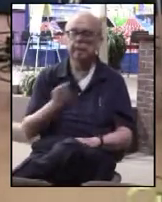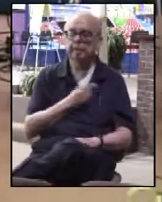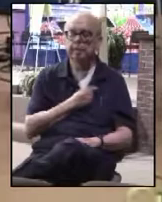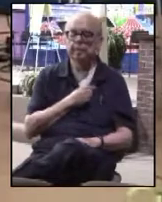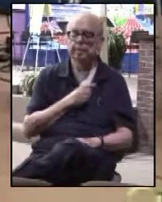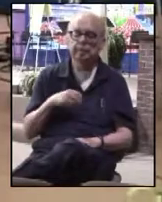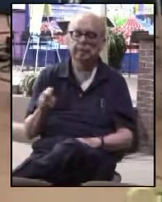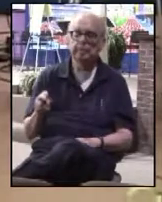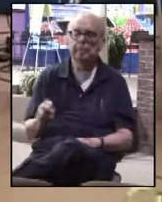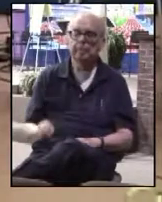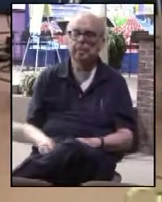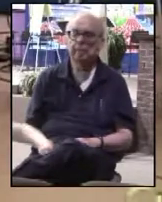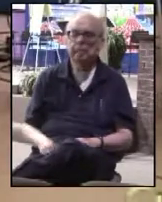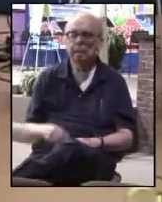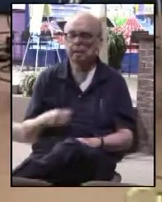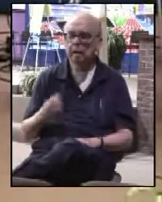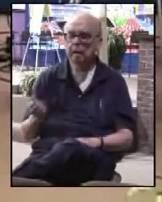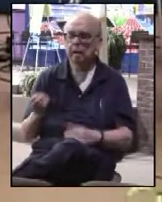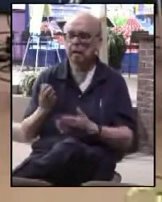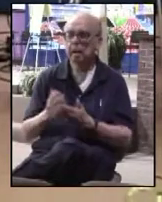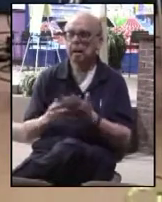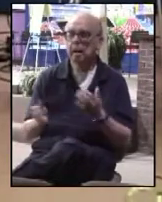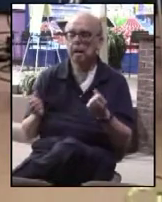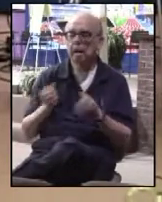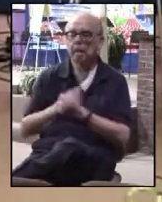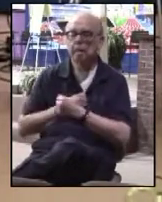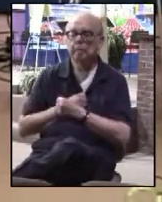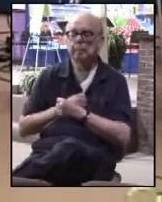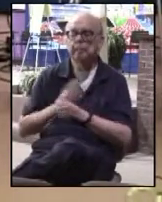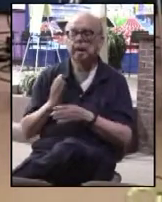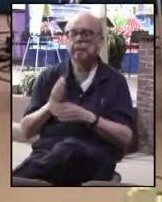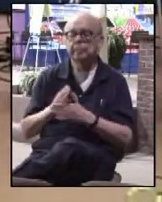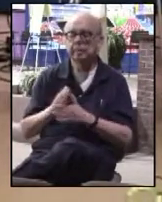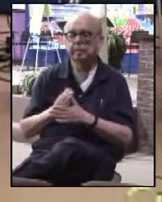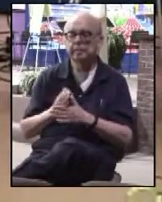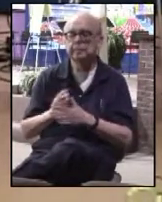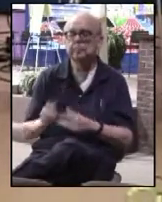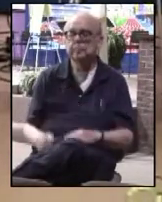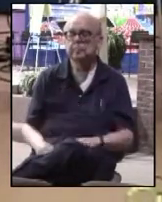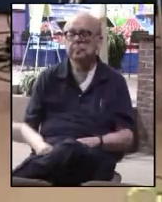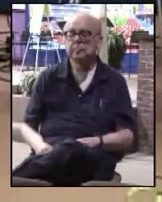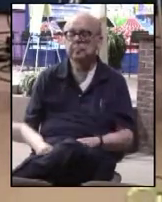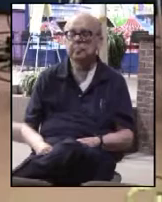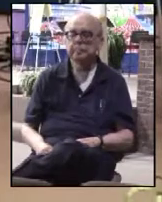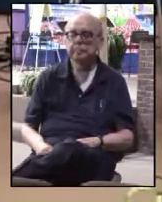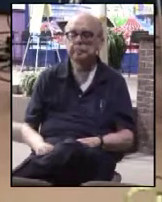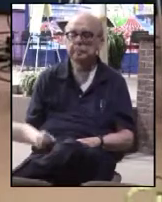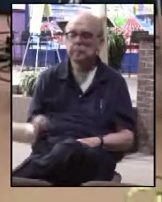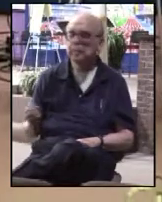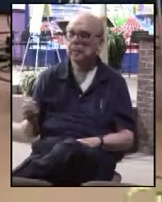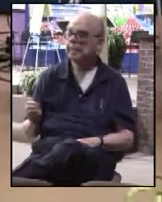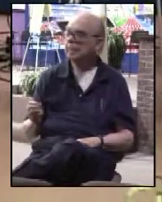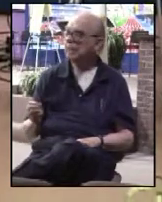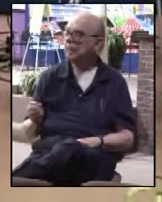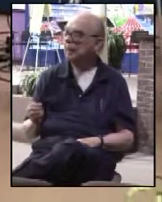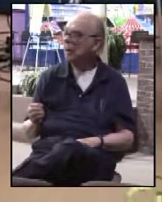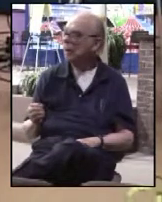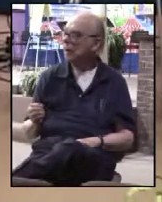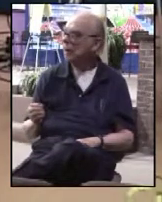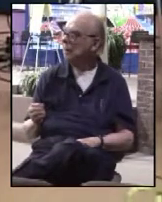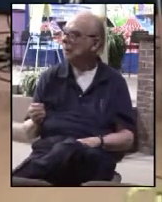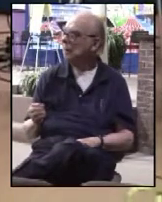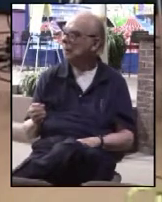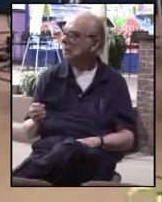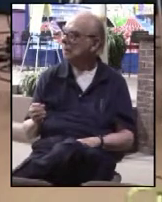and then the other aspect is to love by sharing okay so if you wanna get the kids I'll